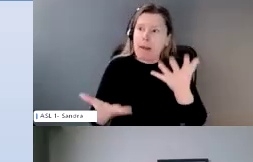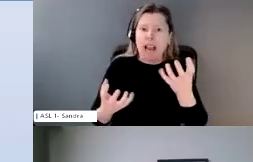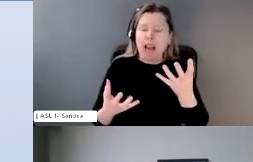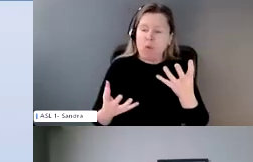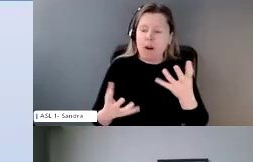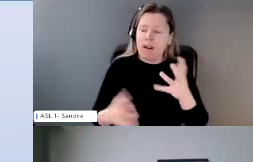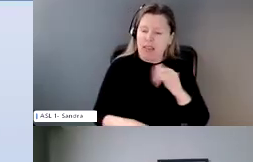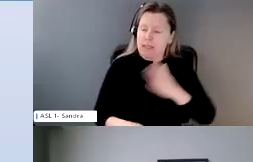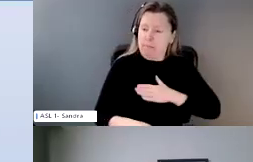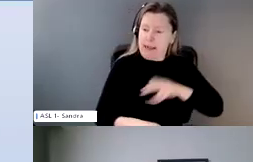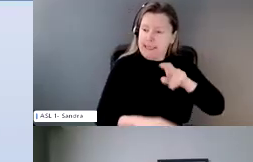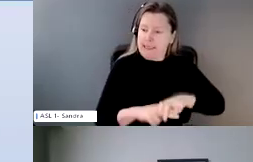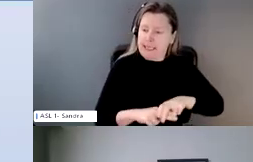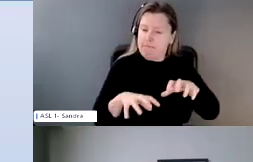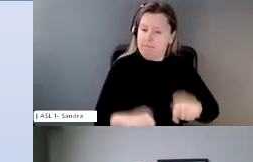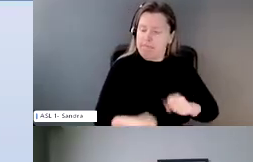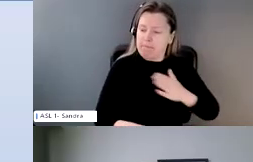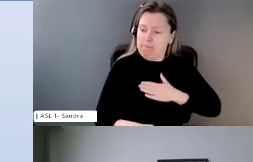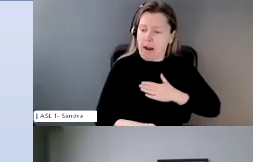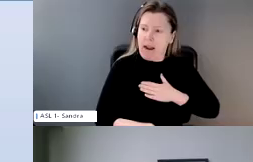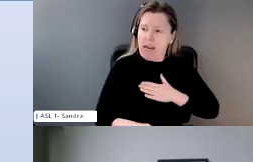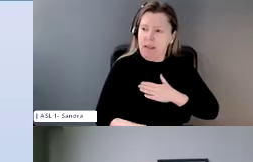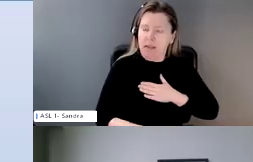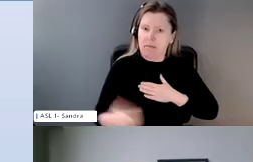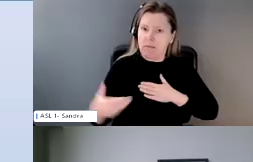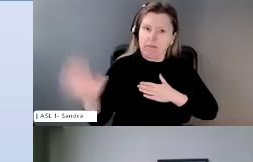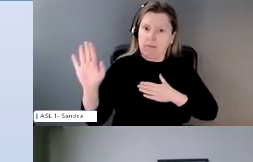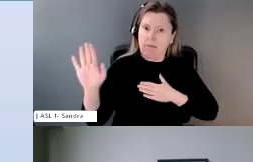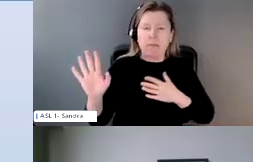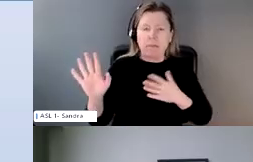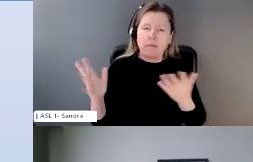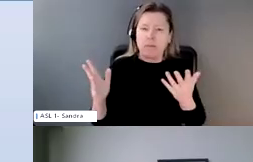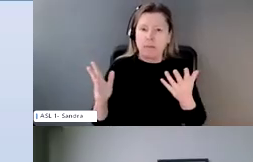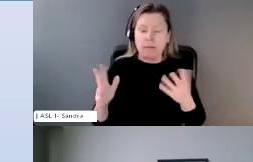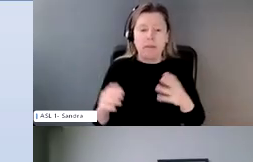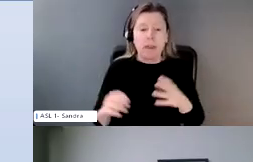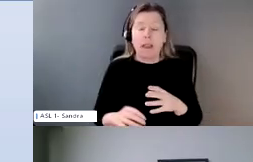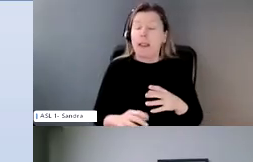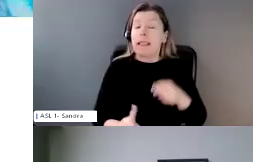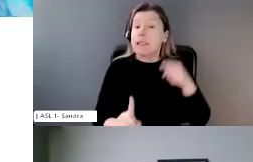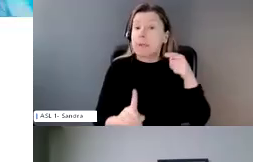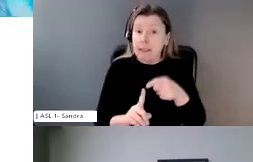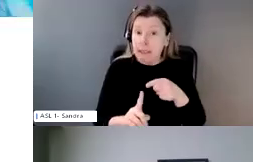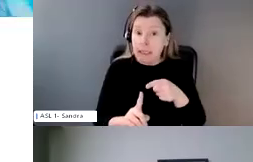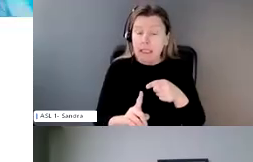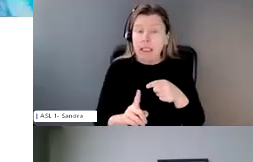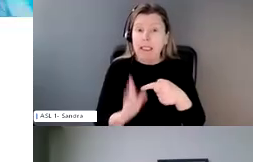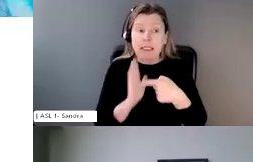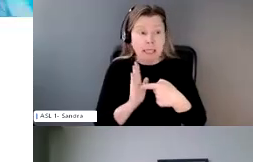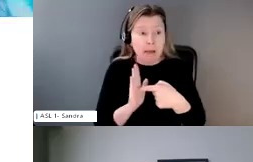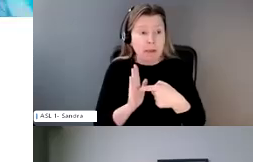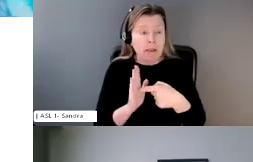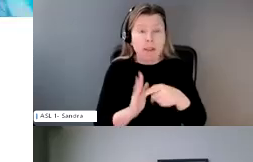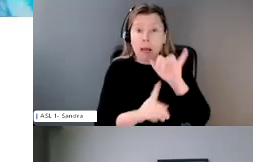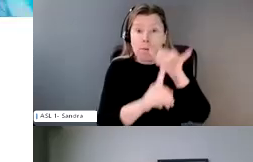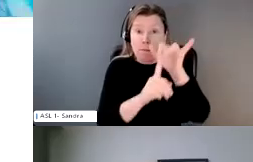in a lobby or in a residence. Now, specifically, some examples of bullying